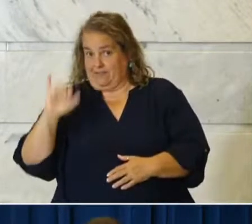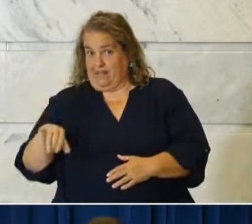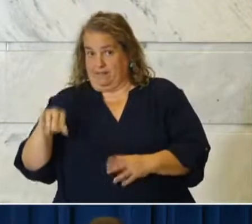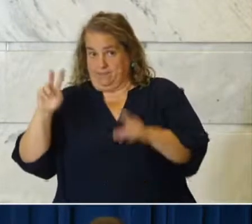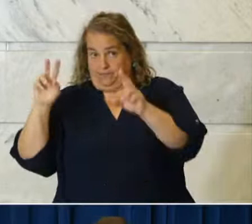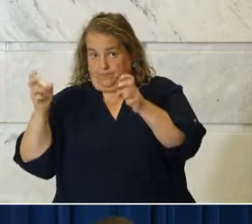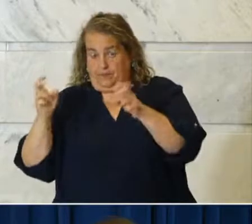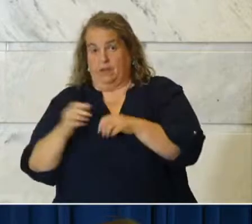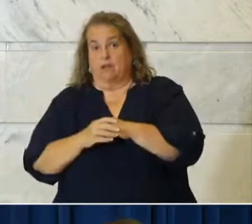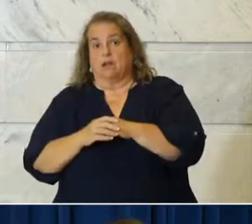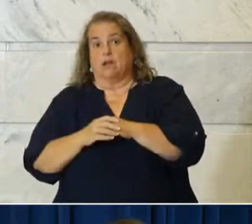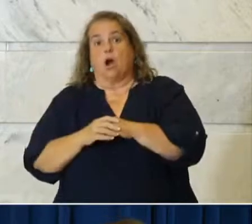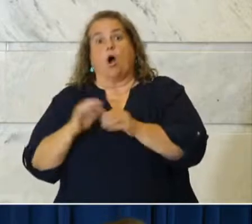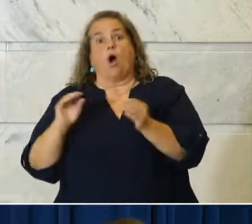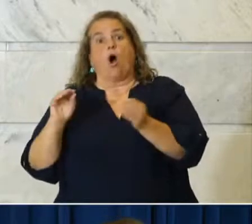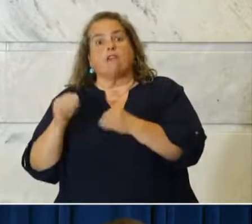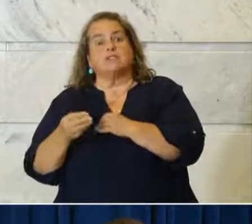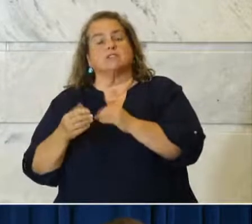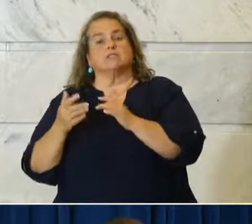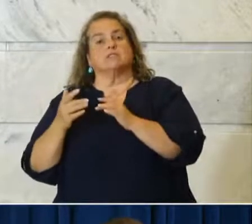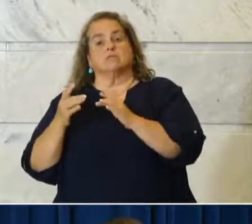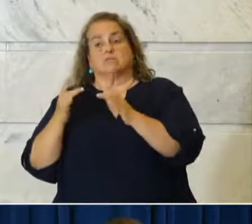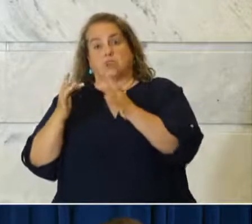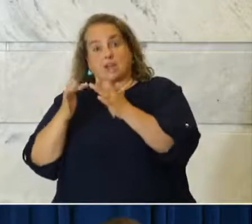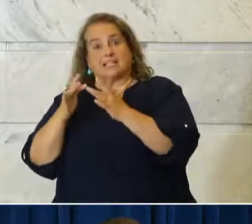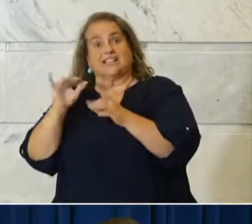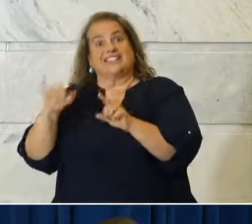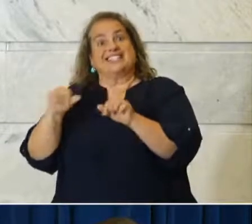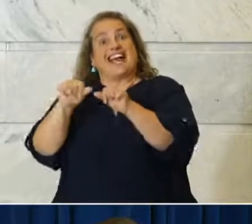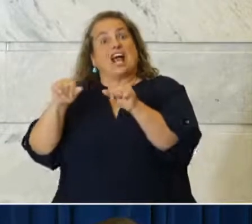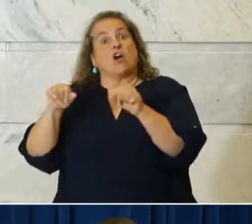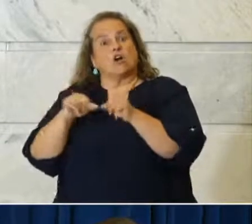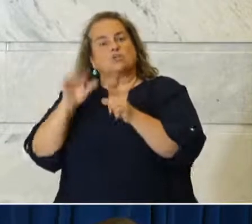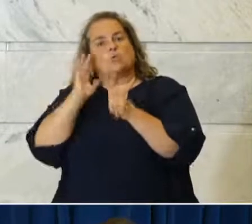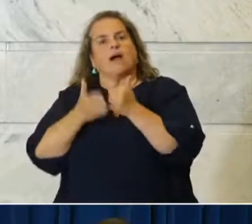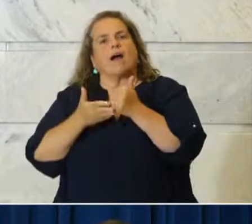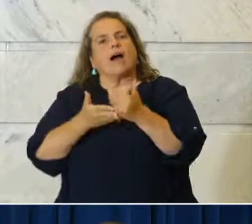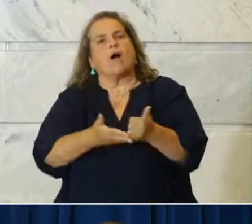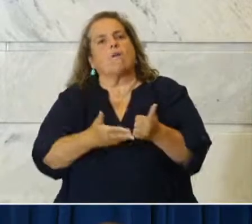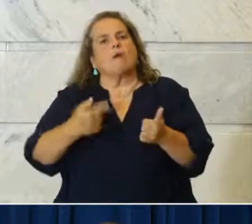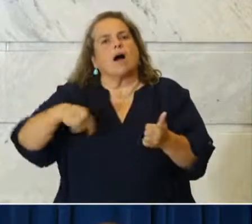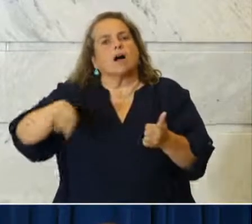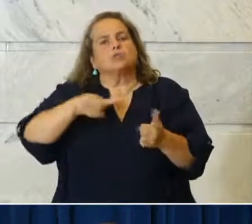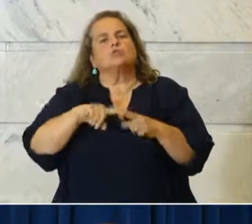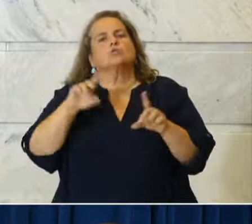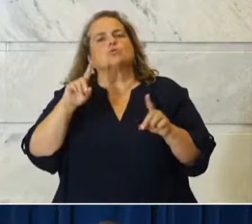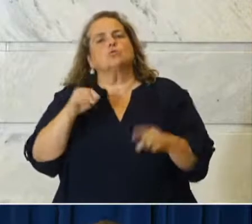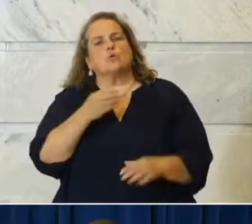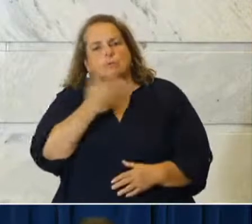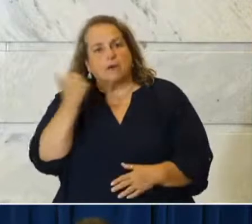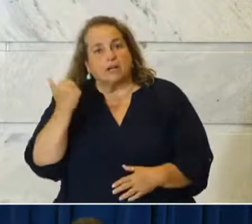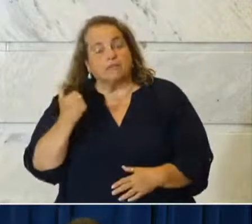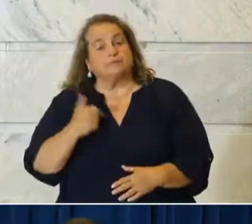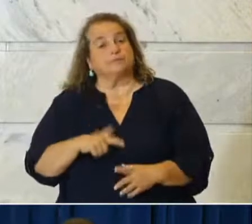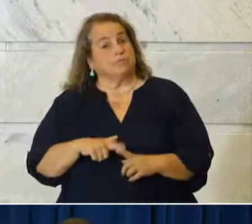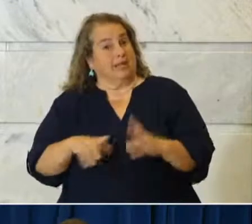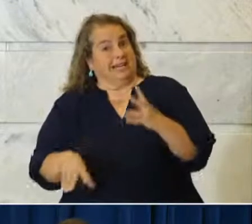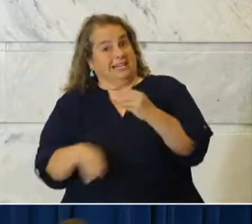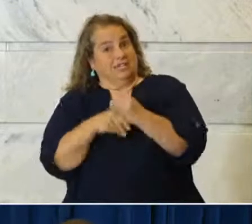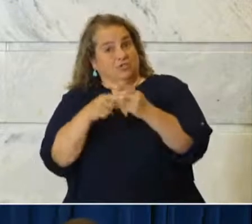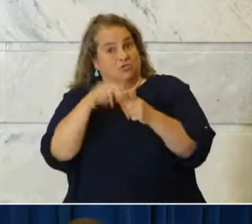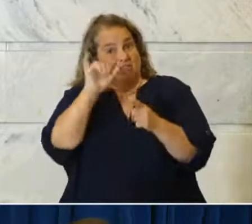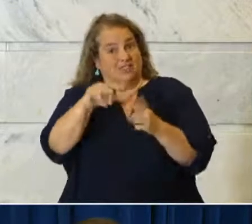office contacts, these areas are going to help us to truly do that. In addition to this